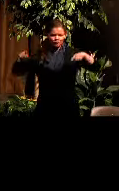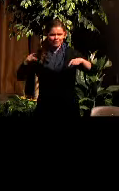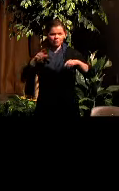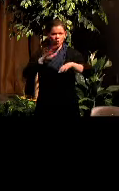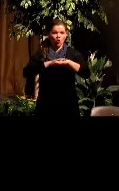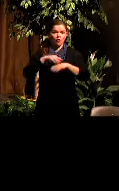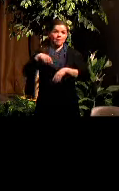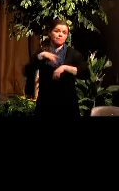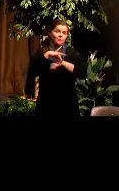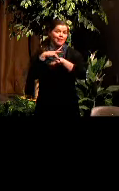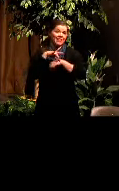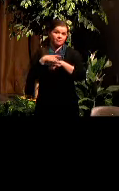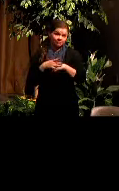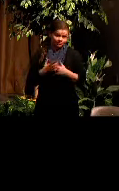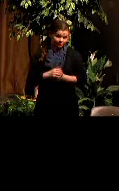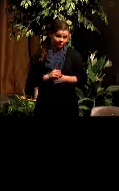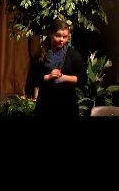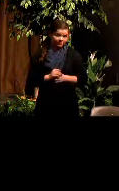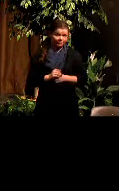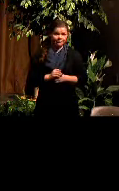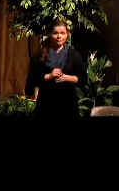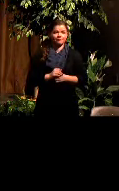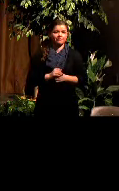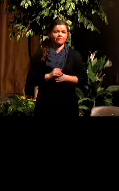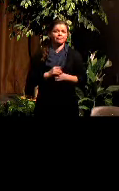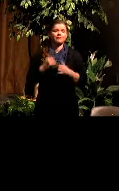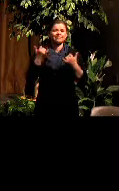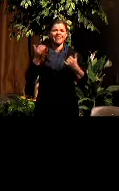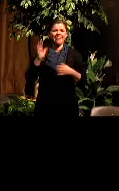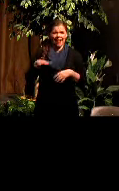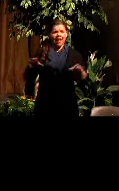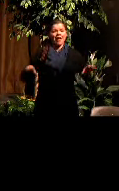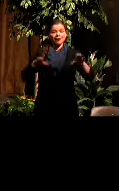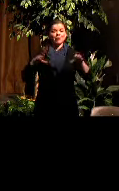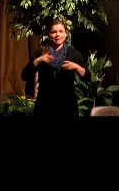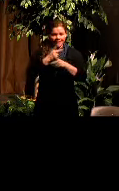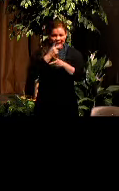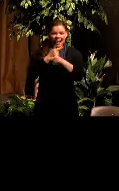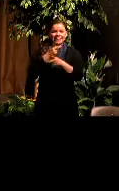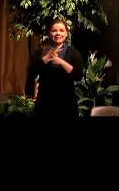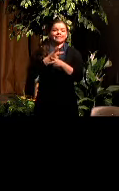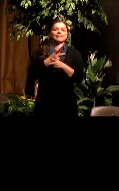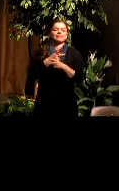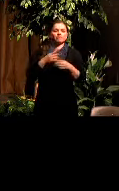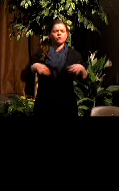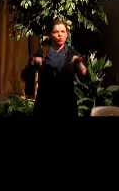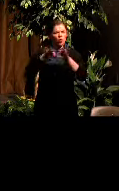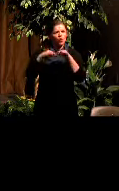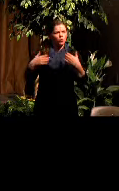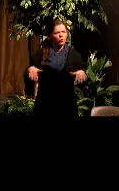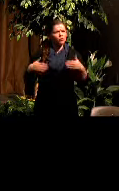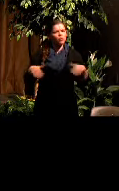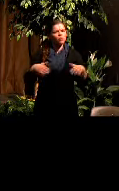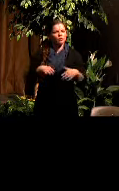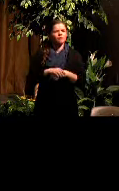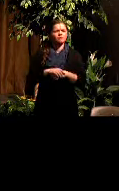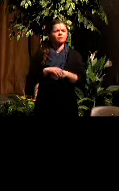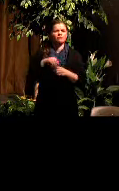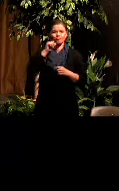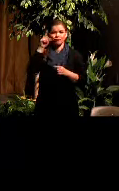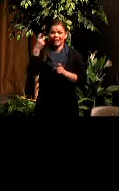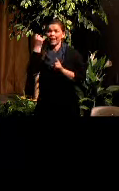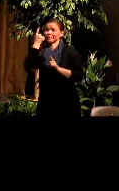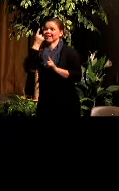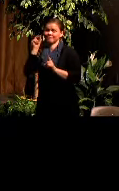maintain, is a first for the Smithsonian, is that we are in the business of not only understanding biodiversity,